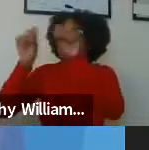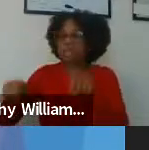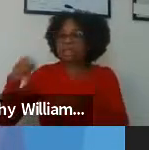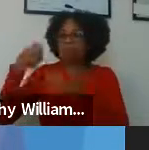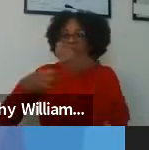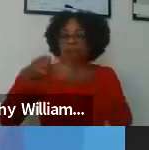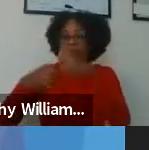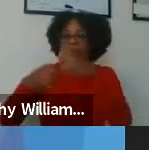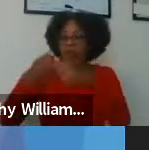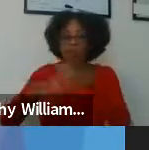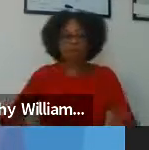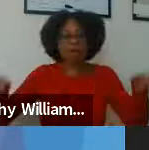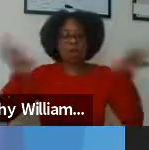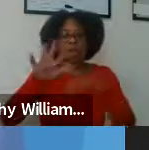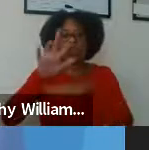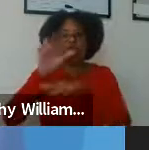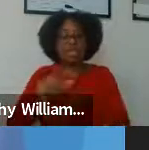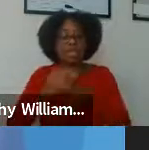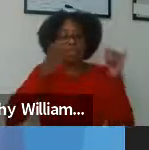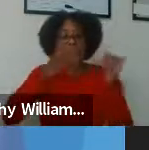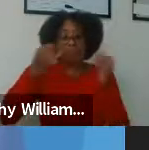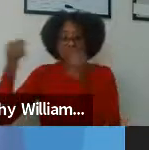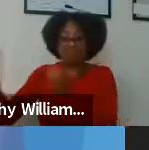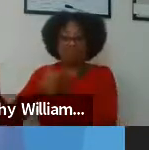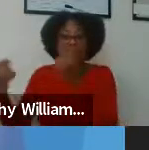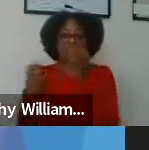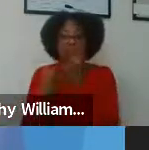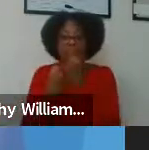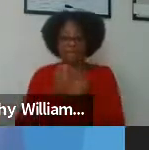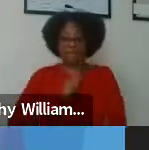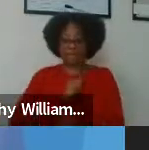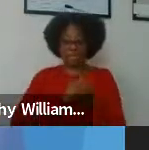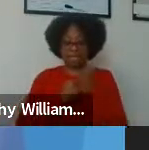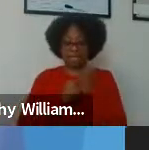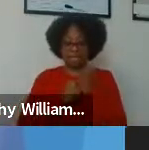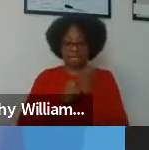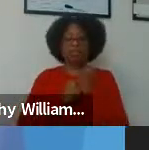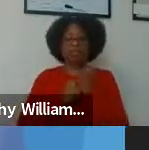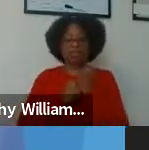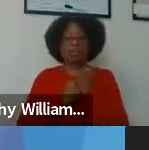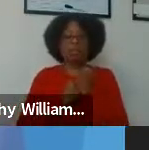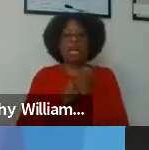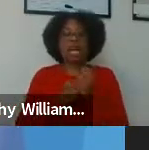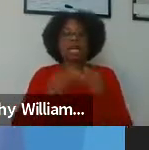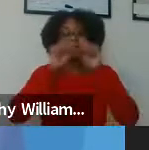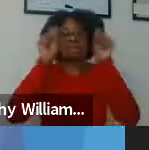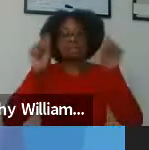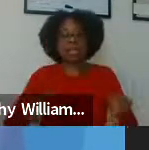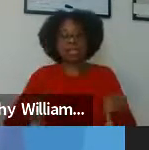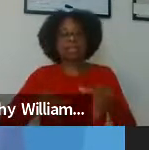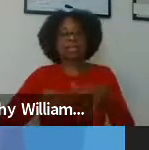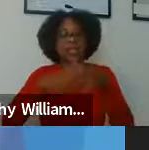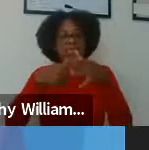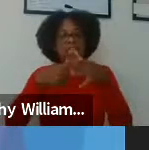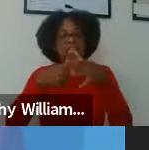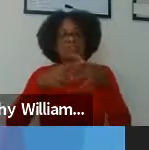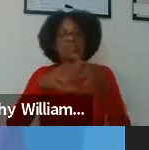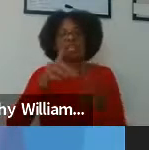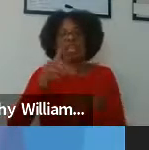Through individual advocacy, self-advocacy supports, and systemic initiatives, dLCV is